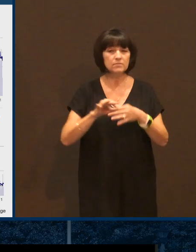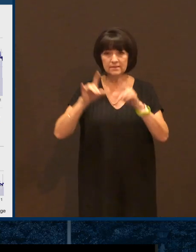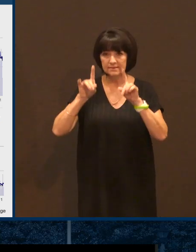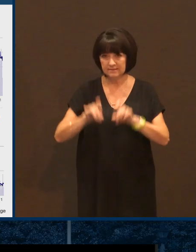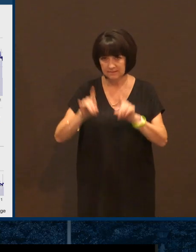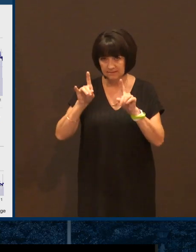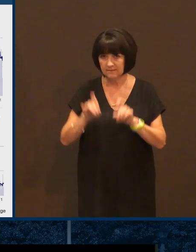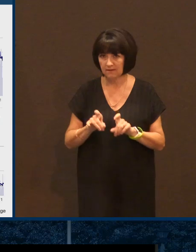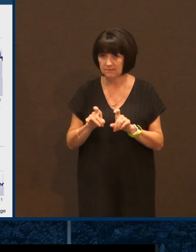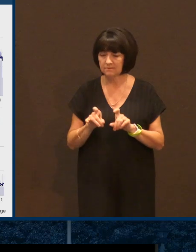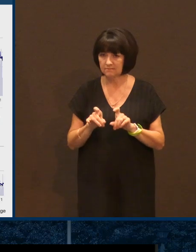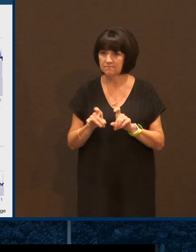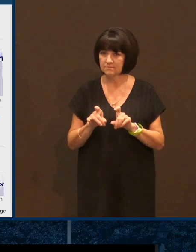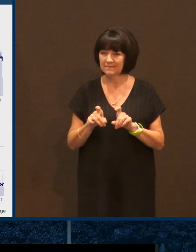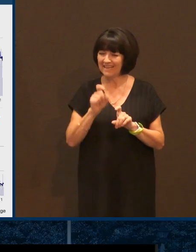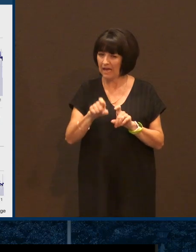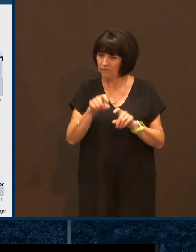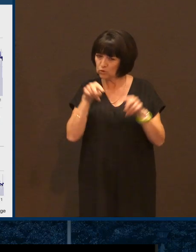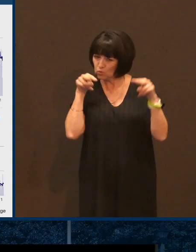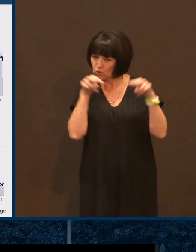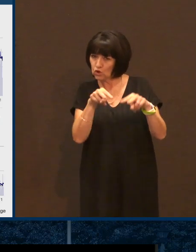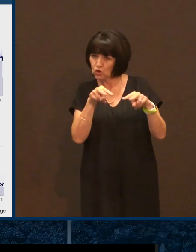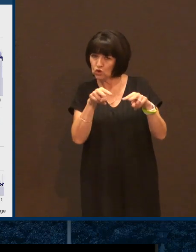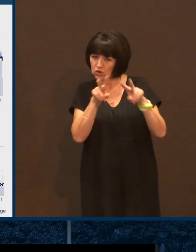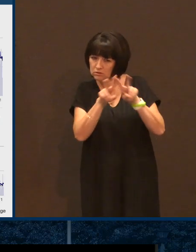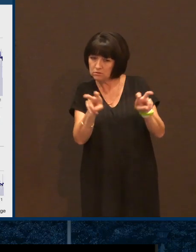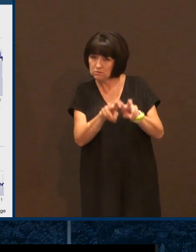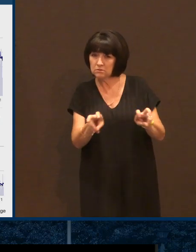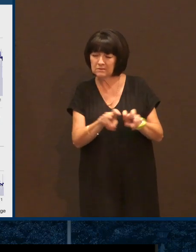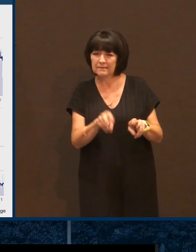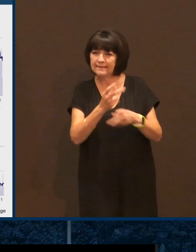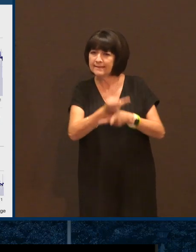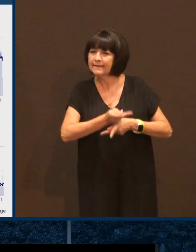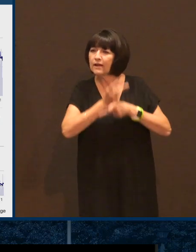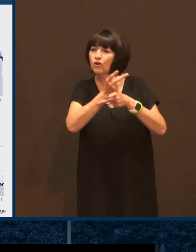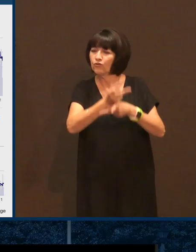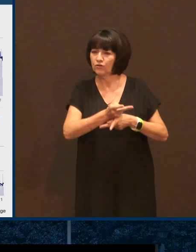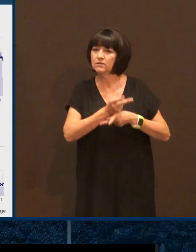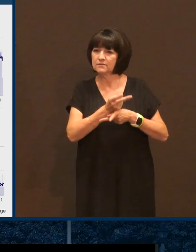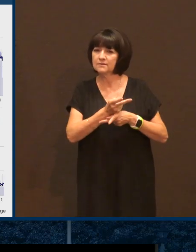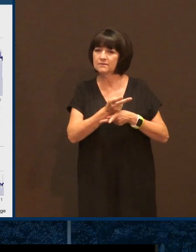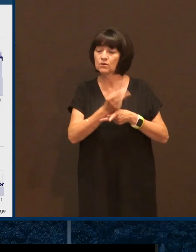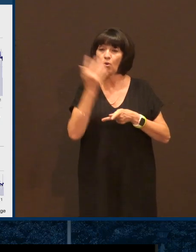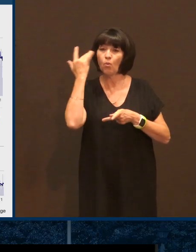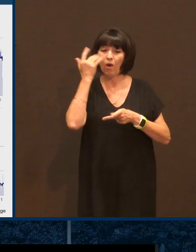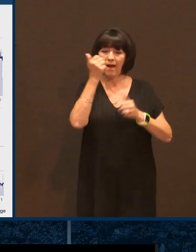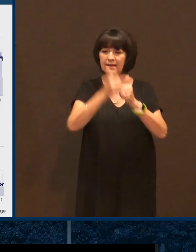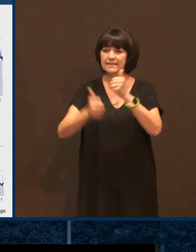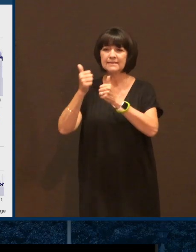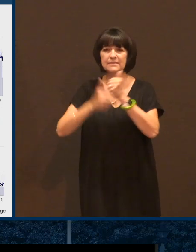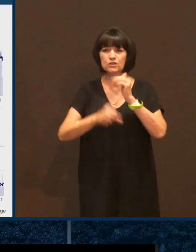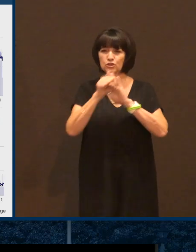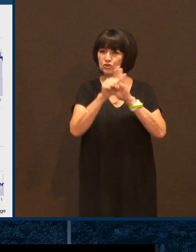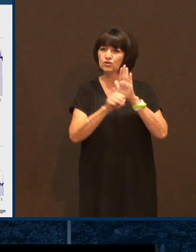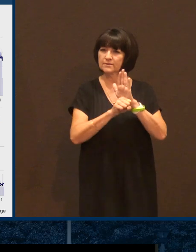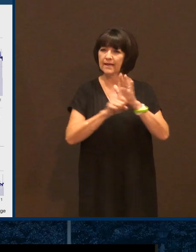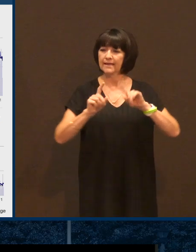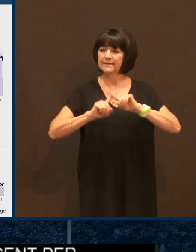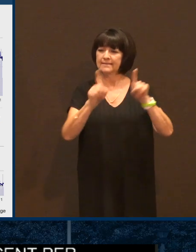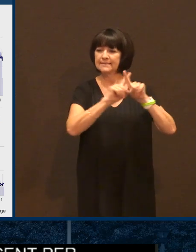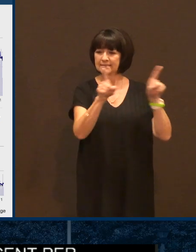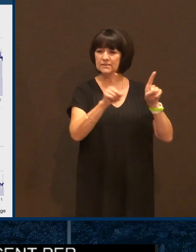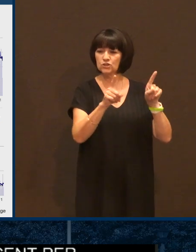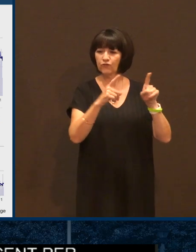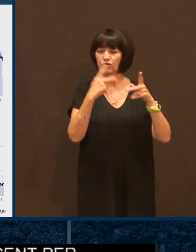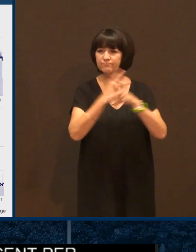you got to look carefully at this because the scale is a little different for each state, and so you got to look